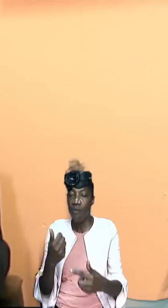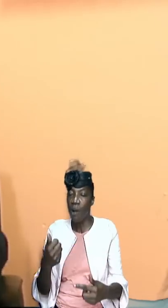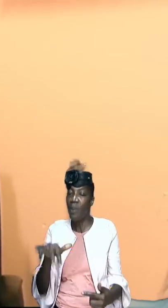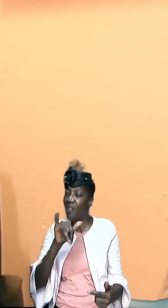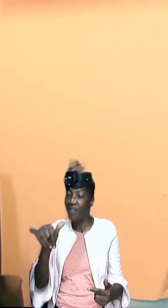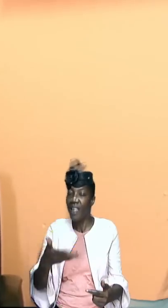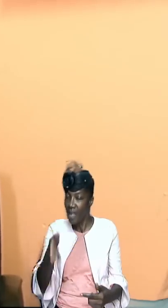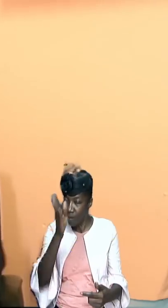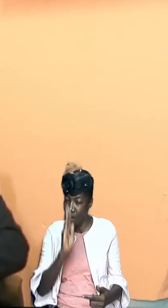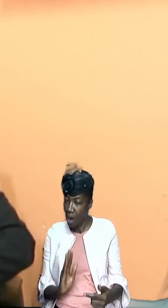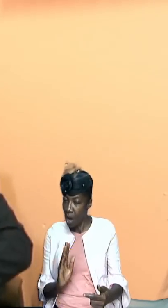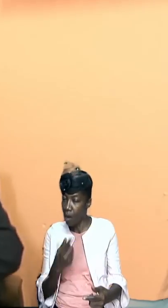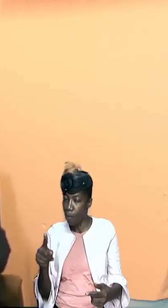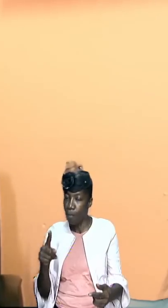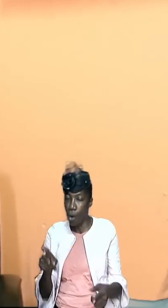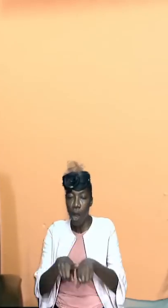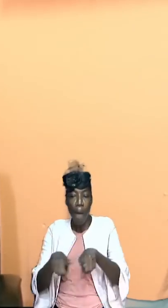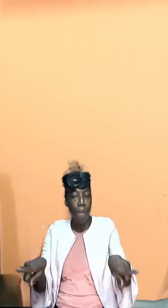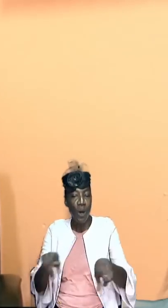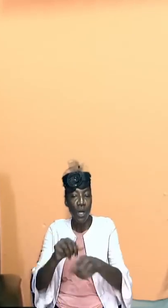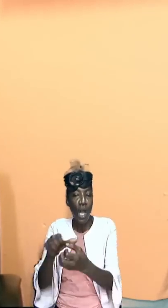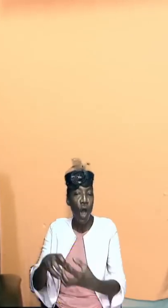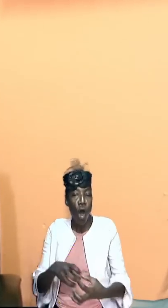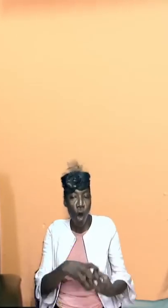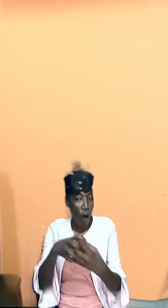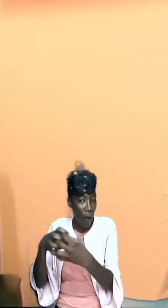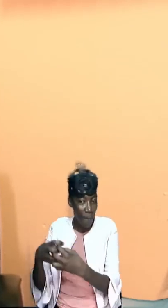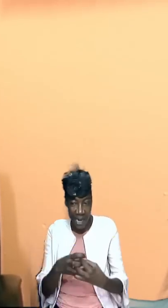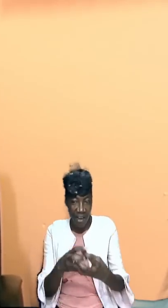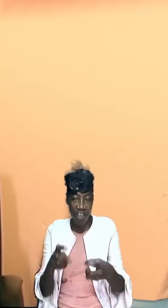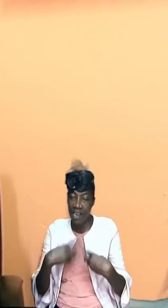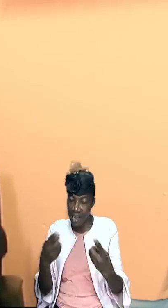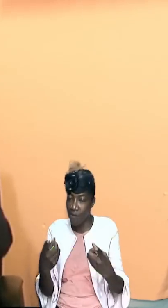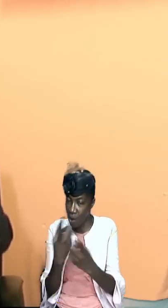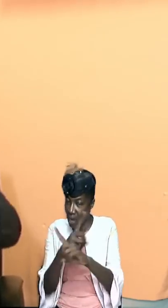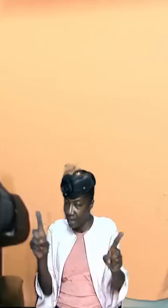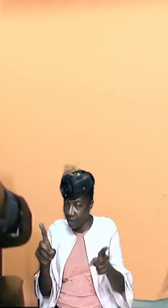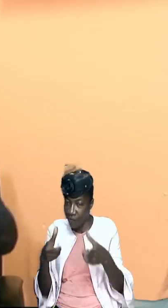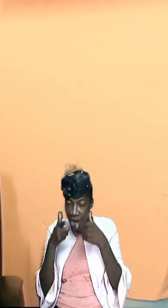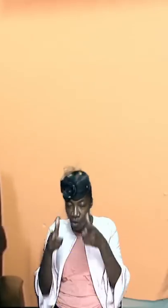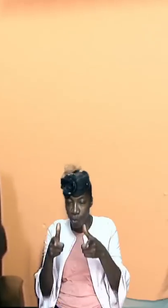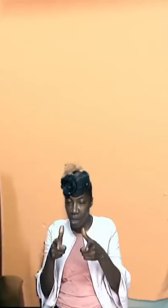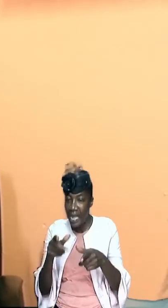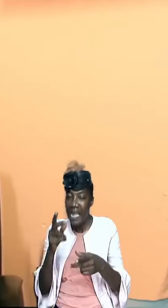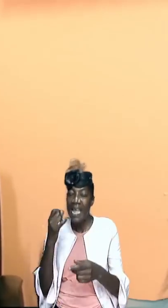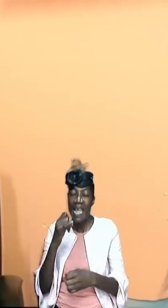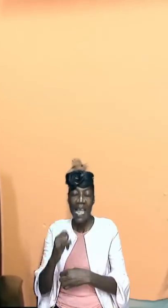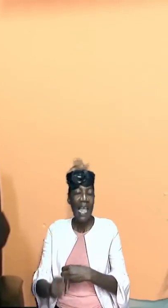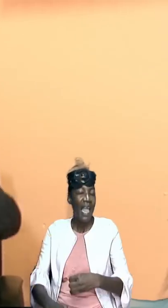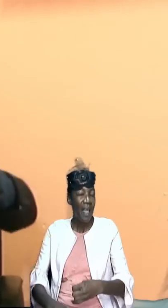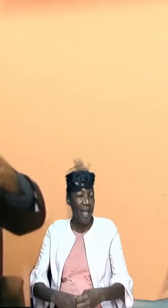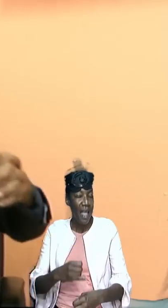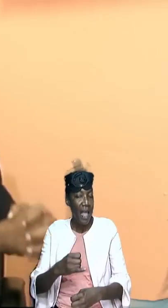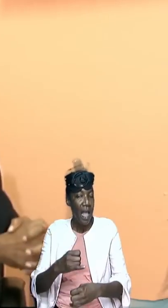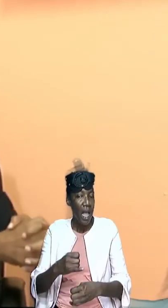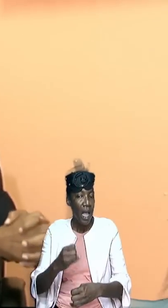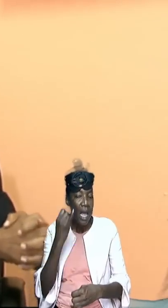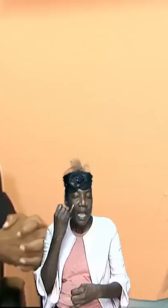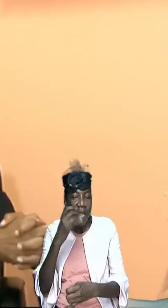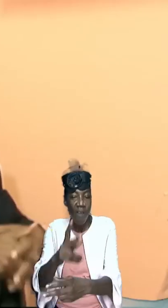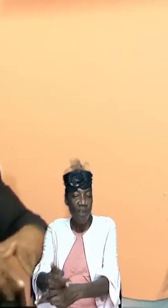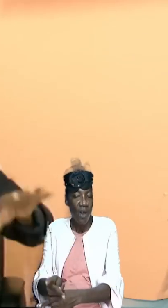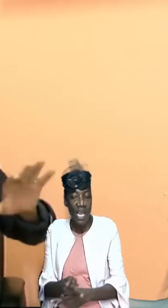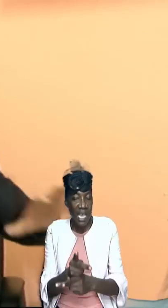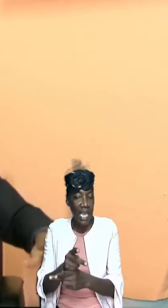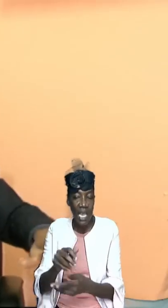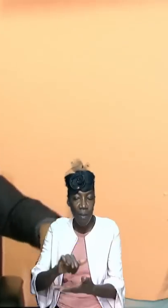and the other, but that combination gives you a different look, etc. But if you keep those with the same dominant genes in the same